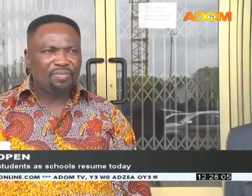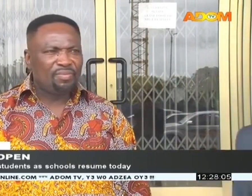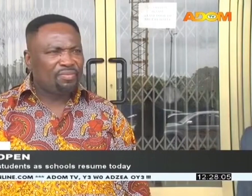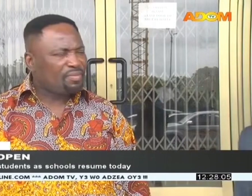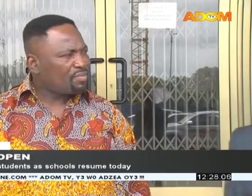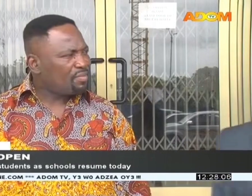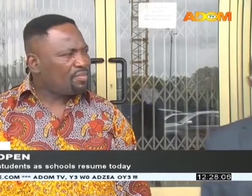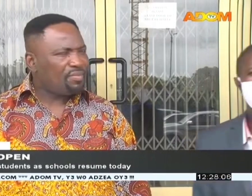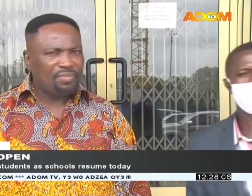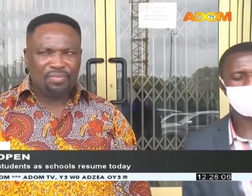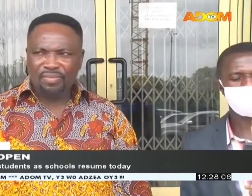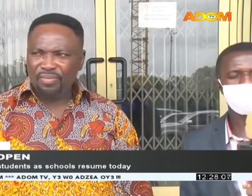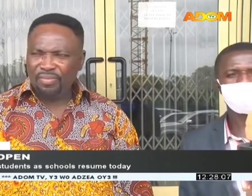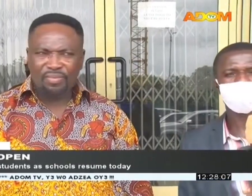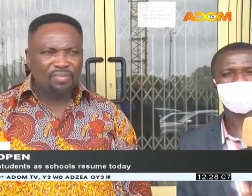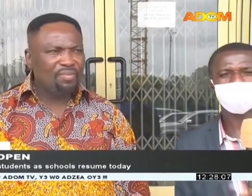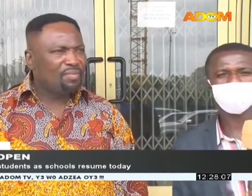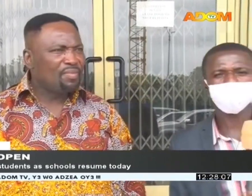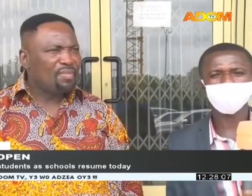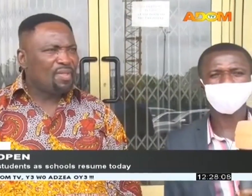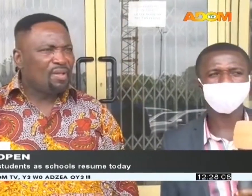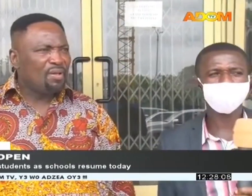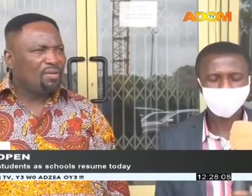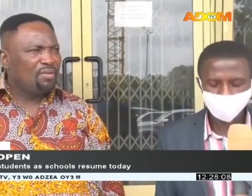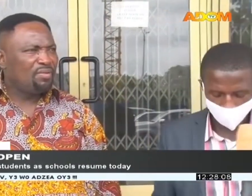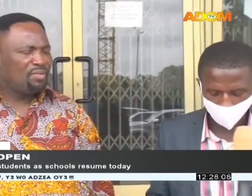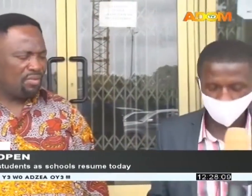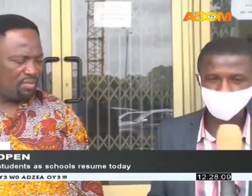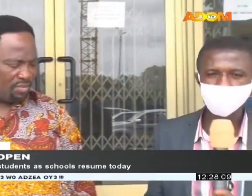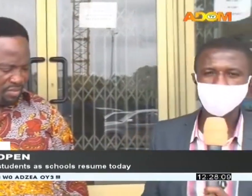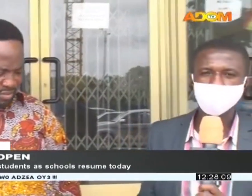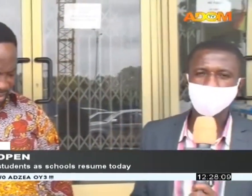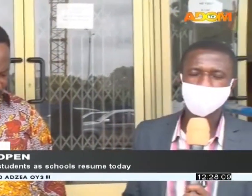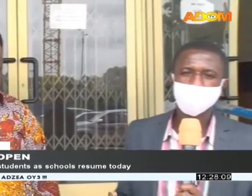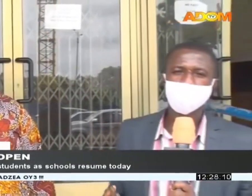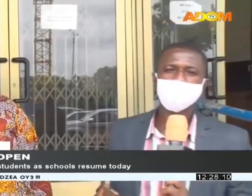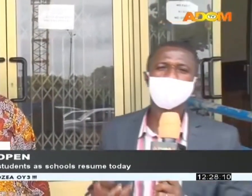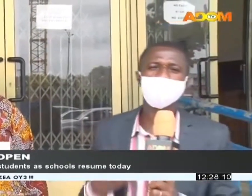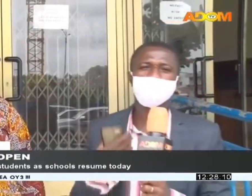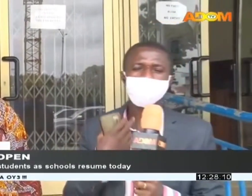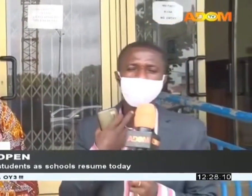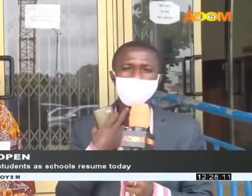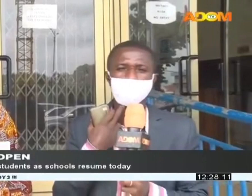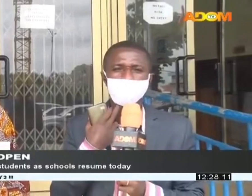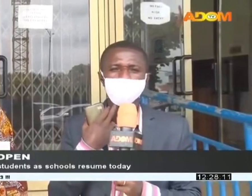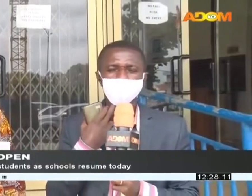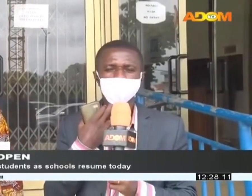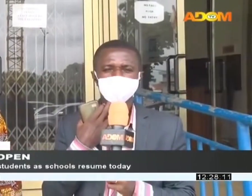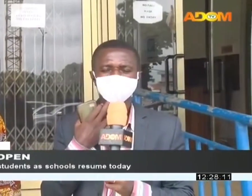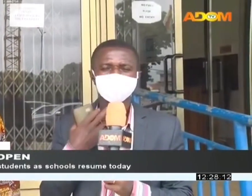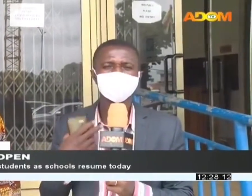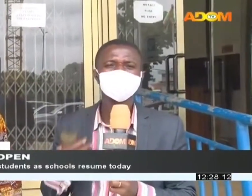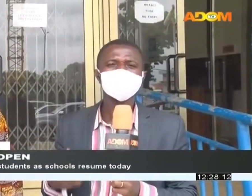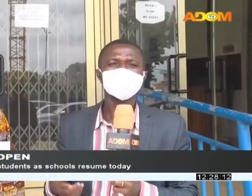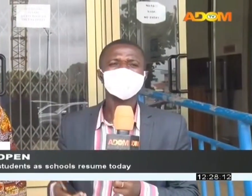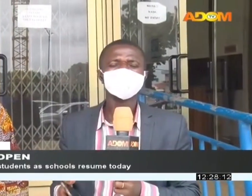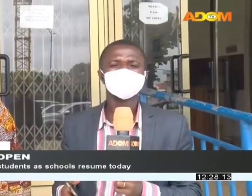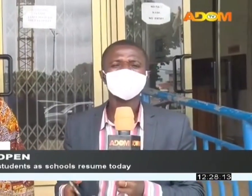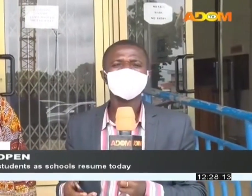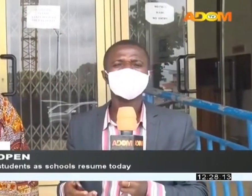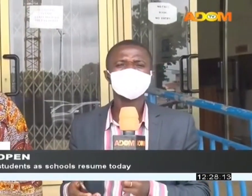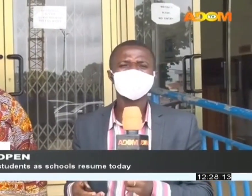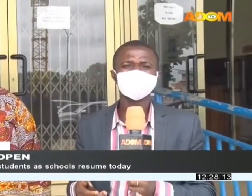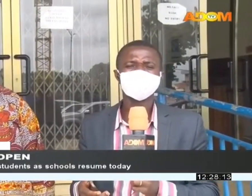Now Ansana Ine Bahani the kind echo a University of Ghana. Also so you copy on you who say